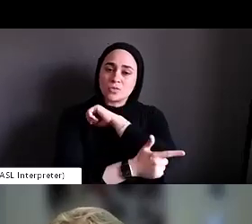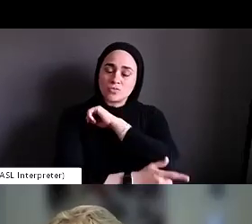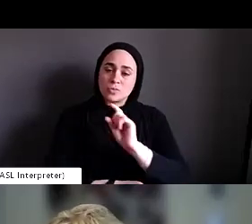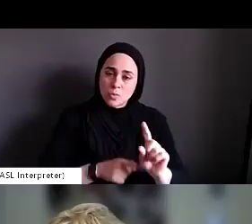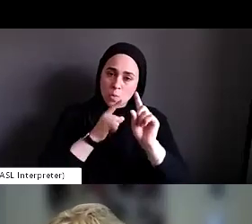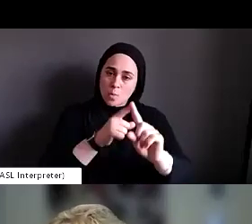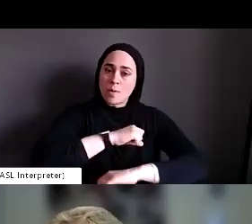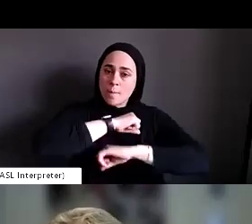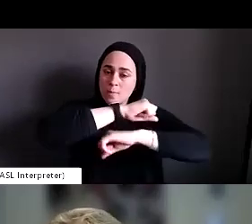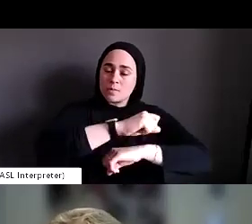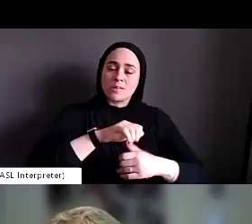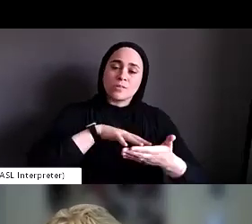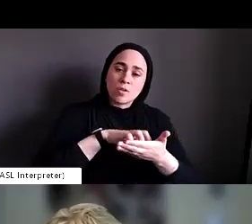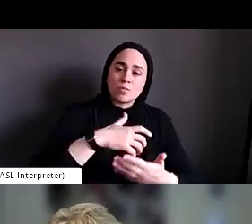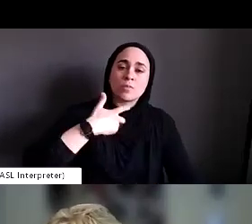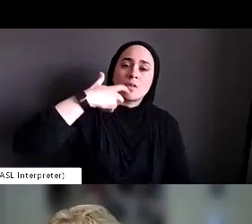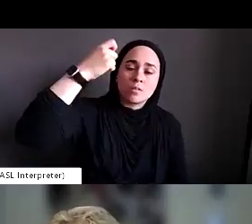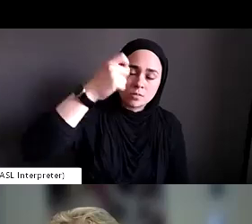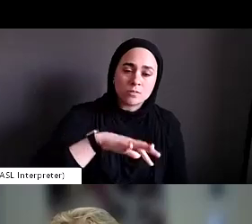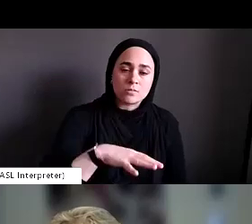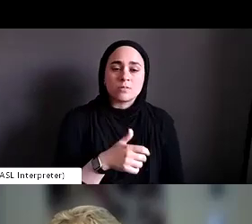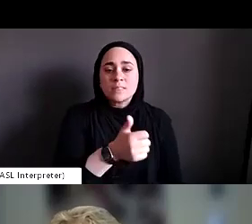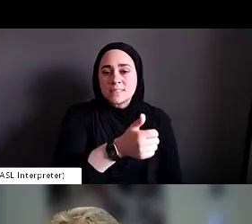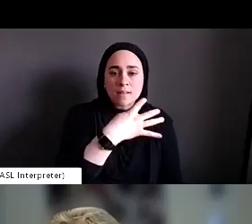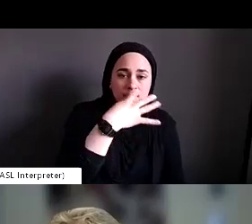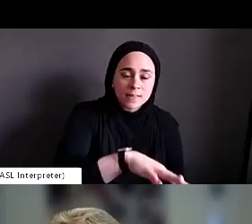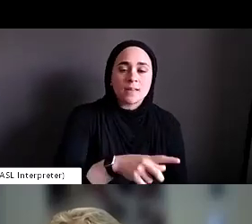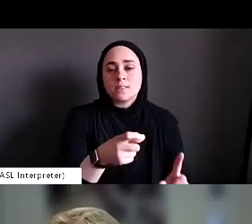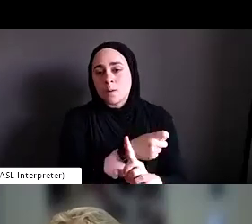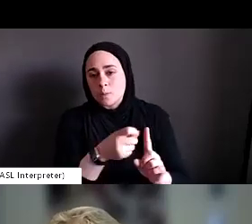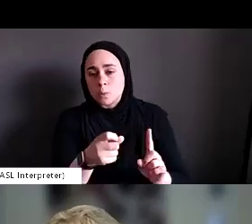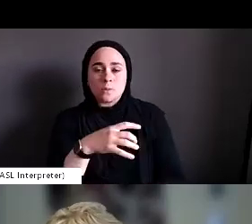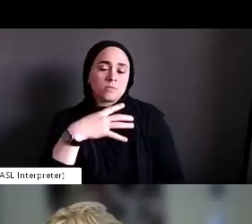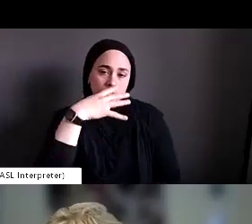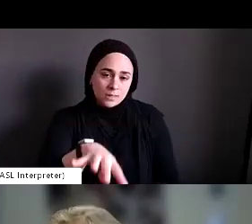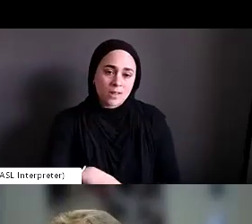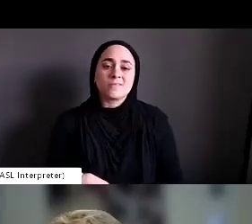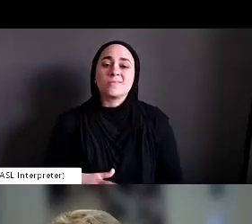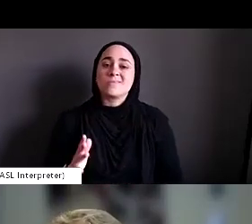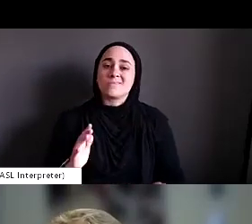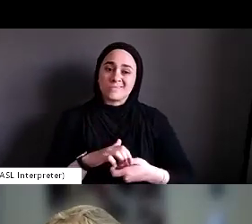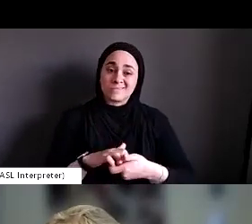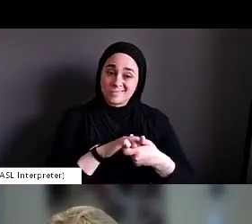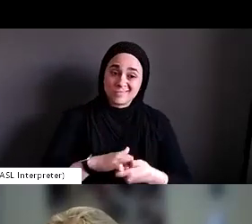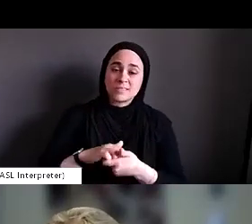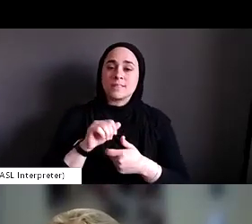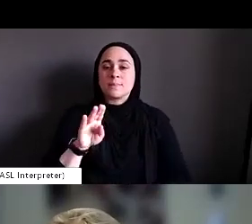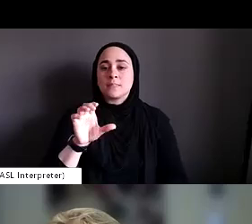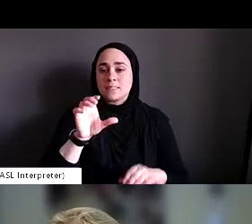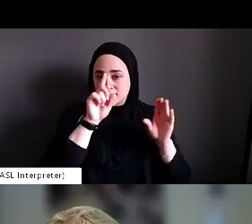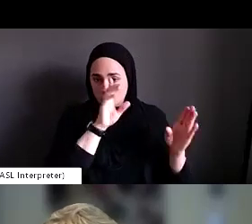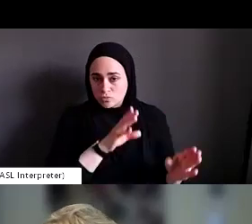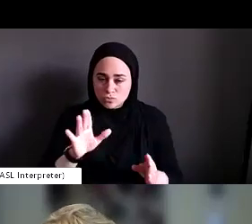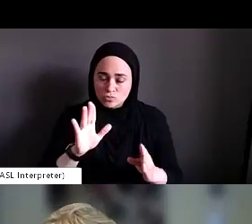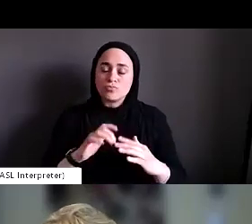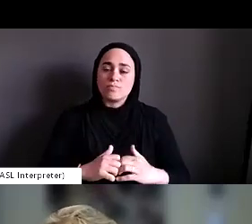at risk of abuse, neglect, and self-neglect. The Together to Reduce Elder Abuse BC strategy was created in